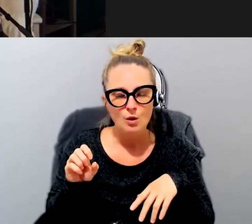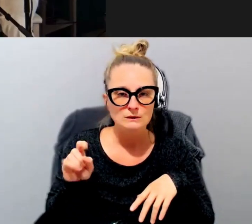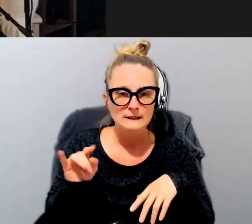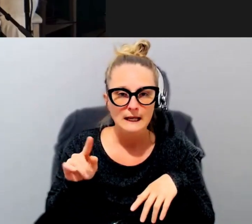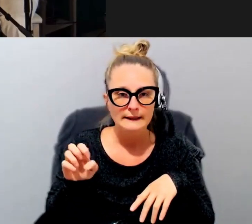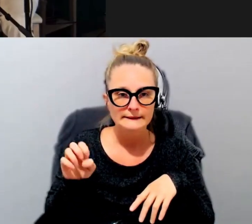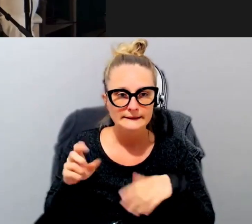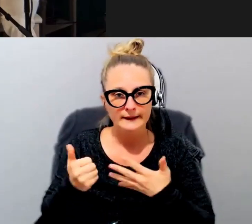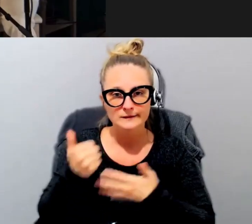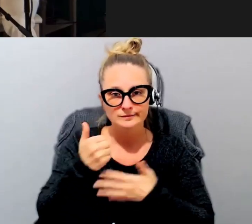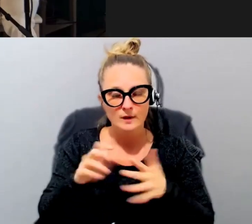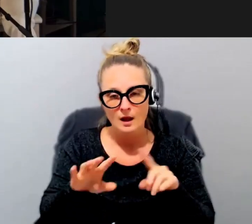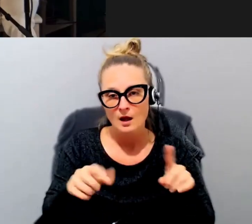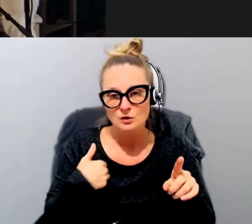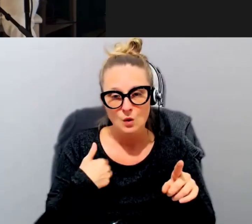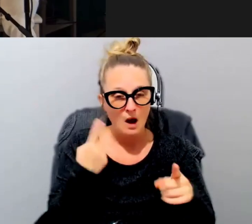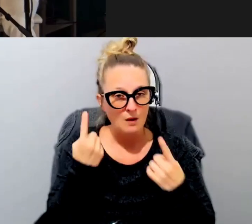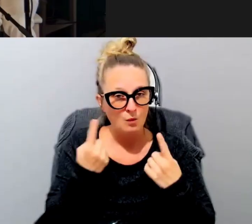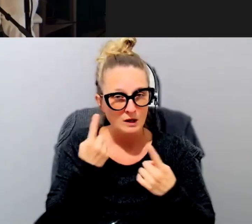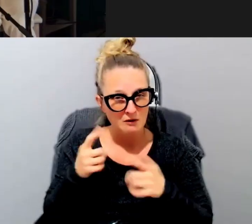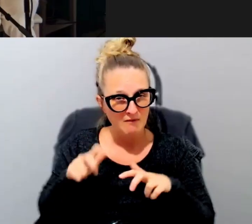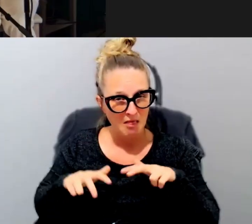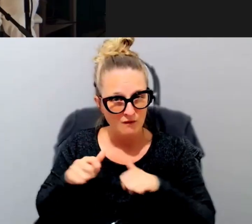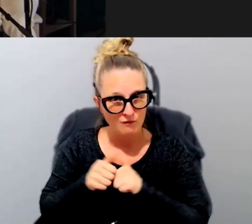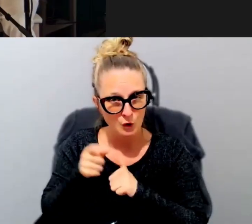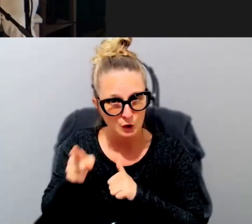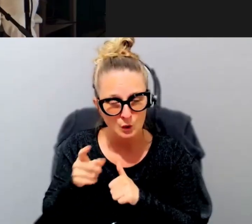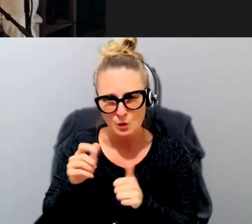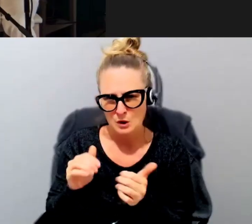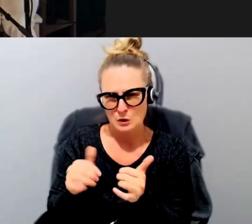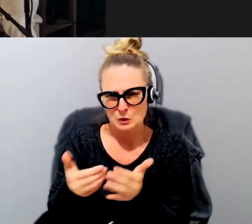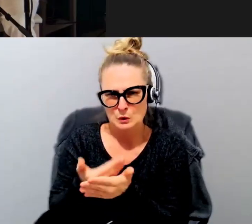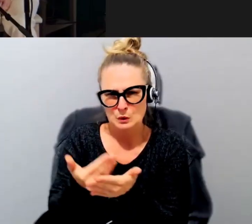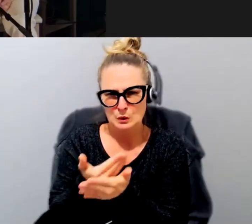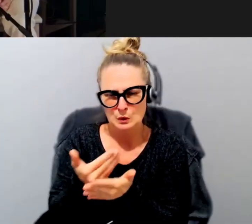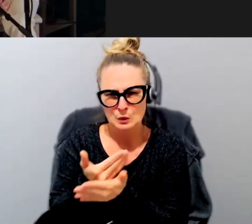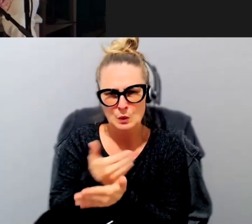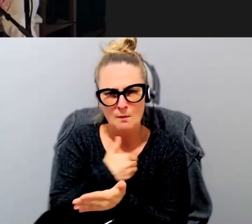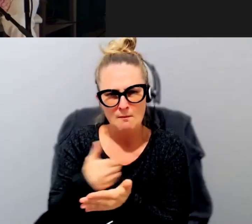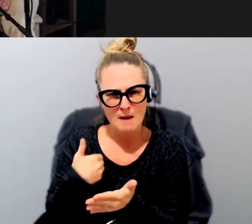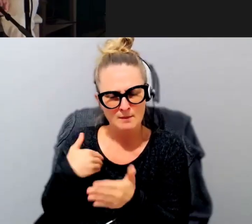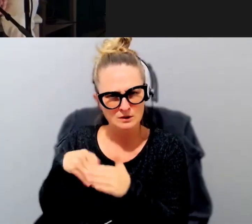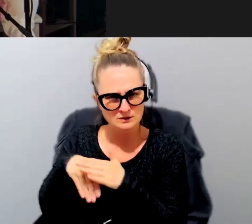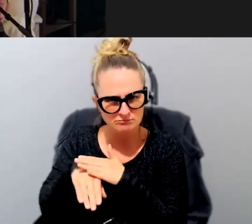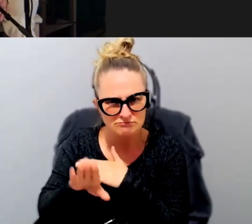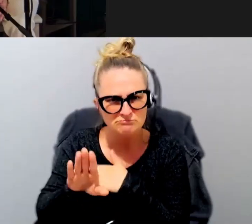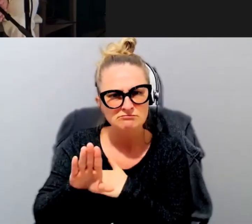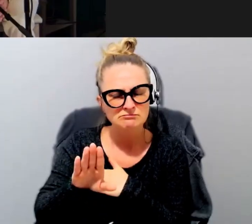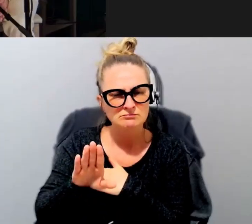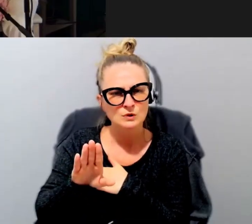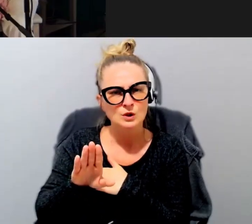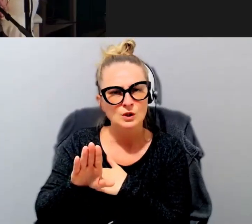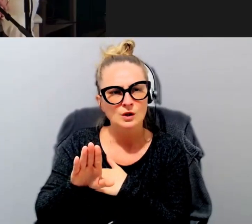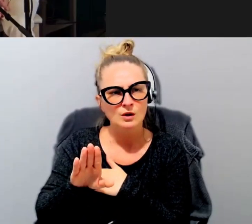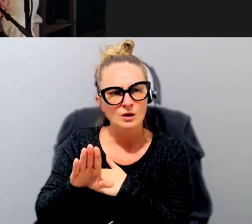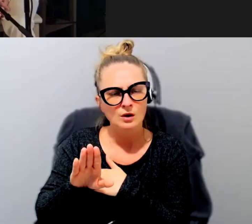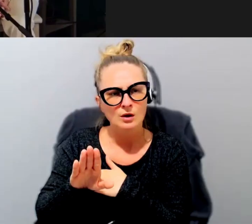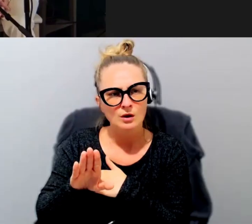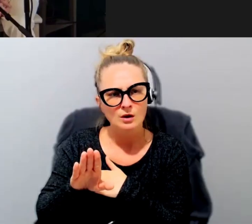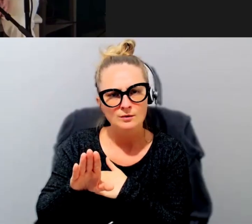you as well, and how do new members come into Humanistic Judaism? That's a great